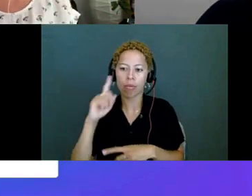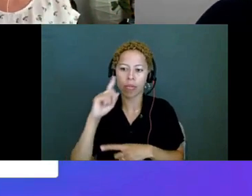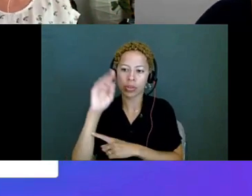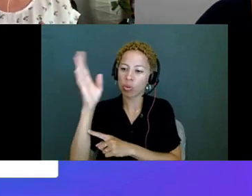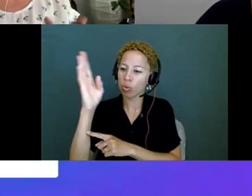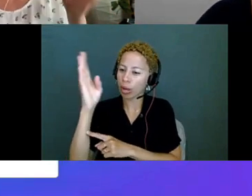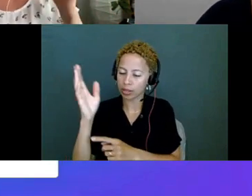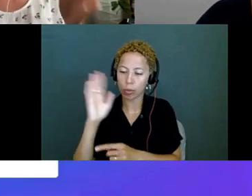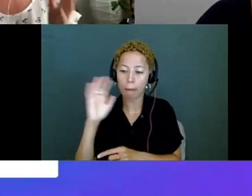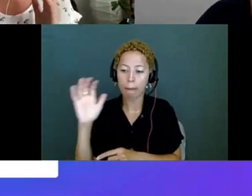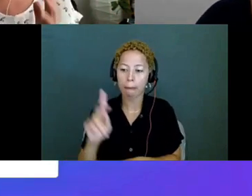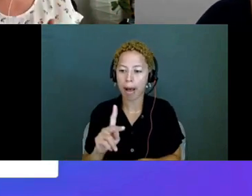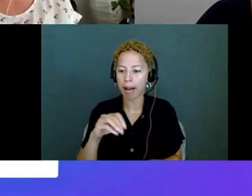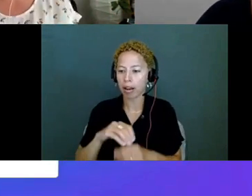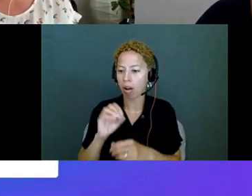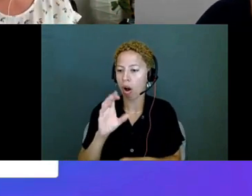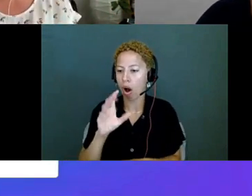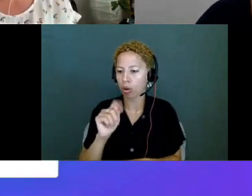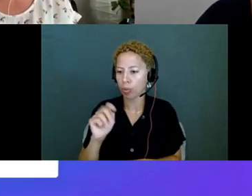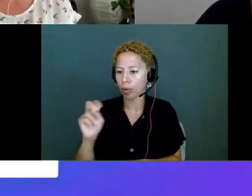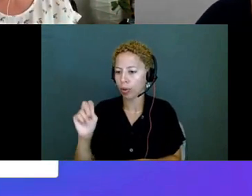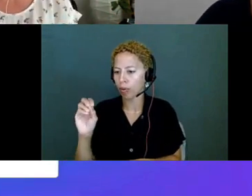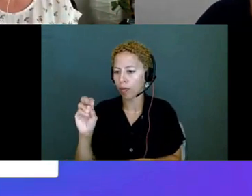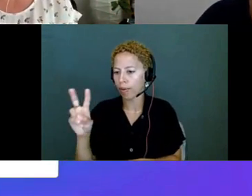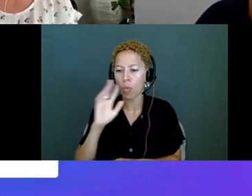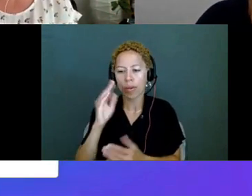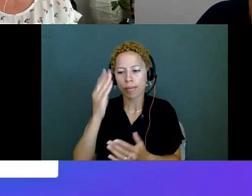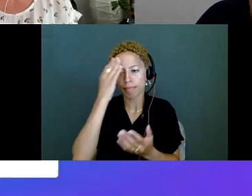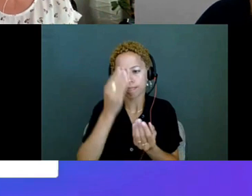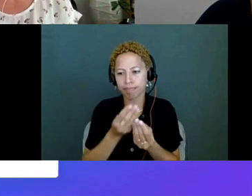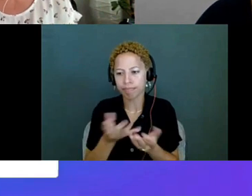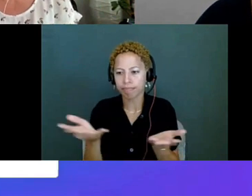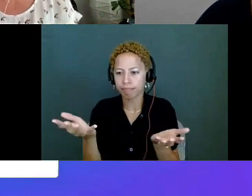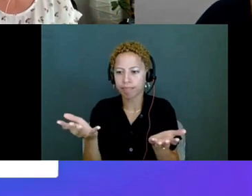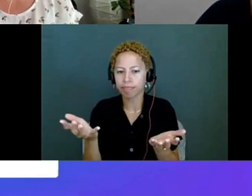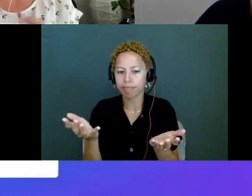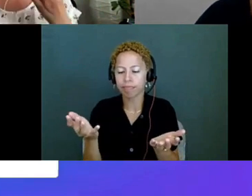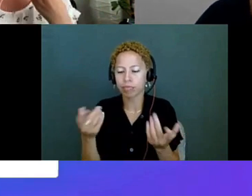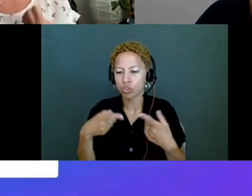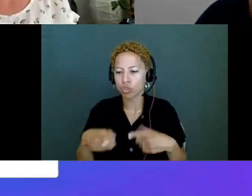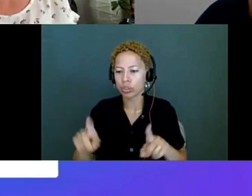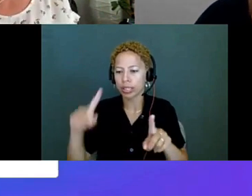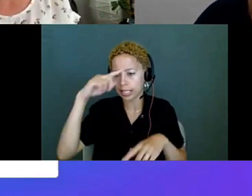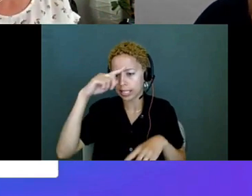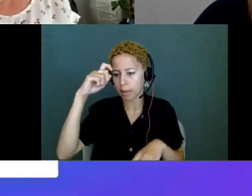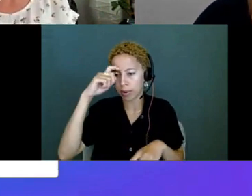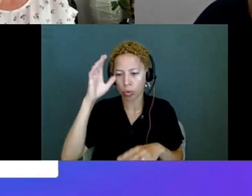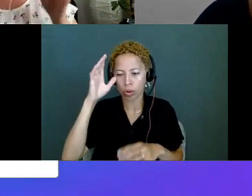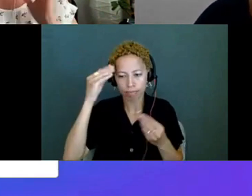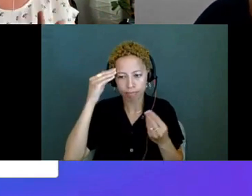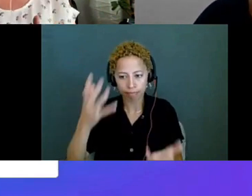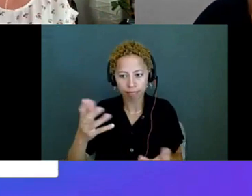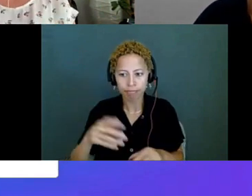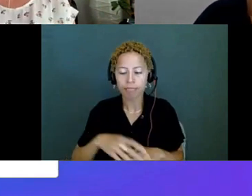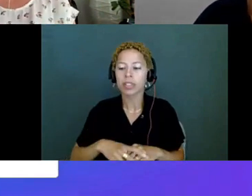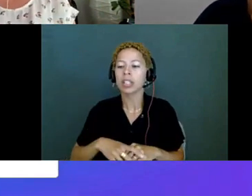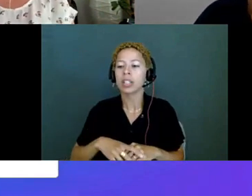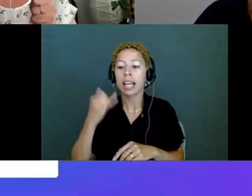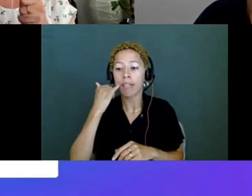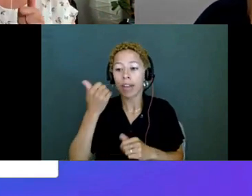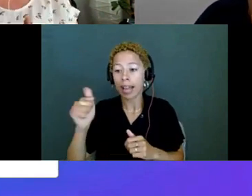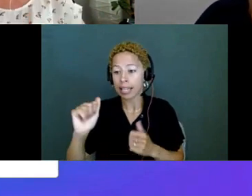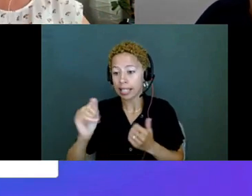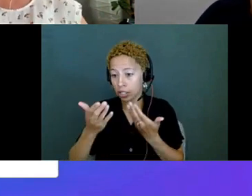in October and November. We will be communicating to you about that during the summer. If you have suggestions for the topics, let us know.